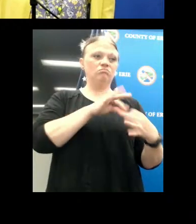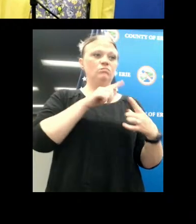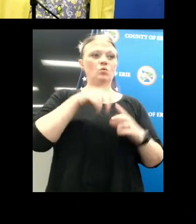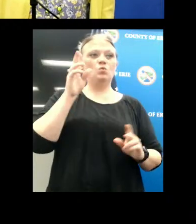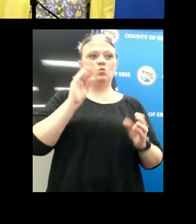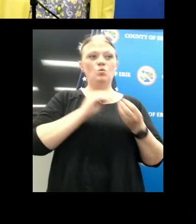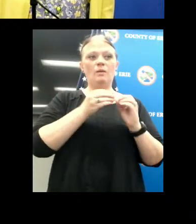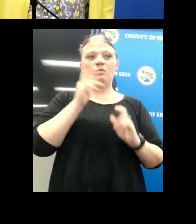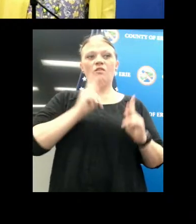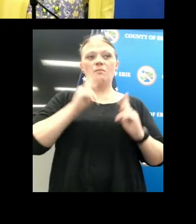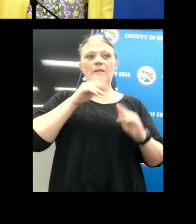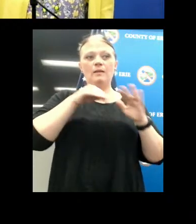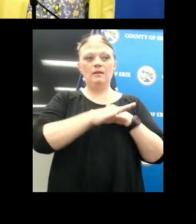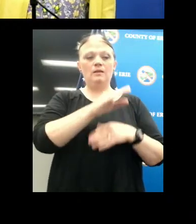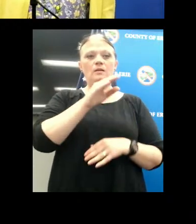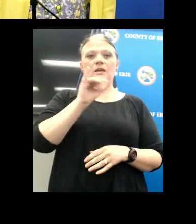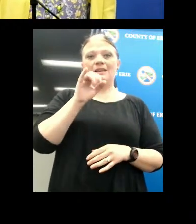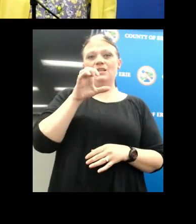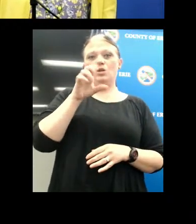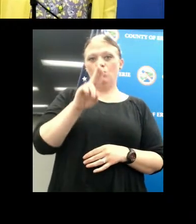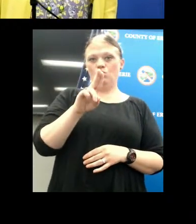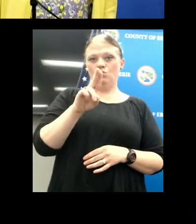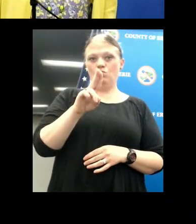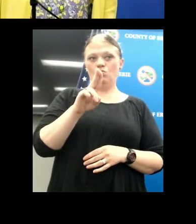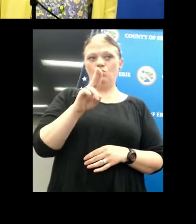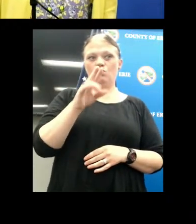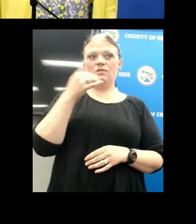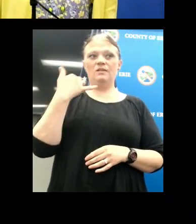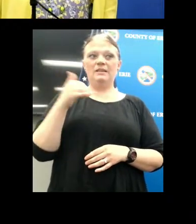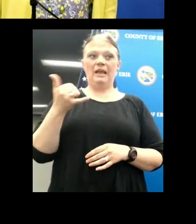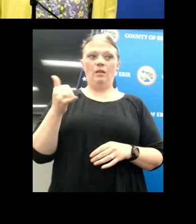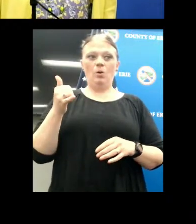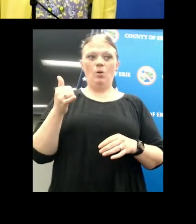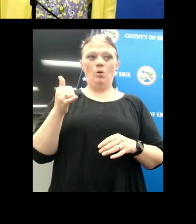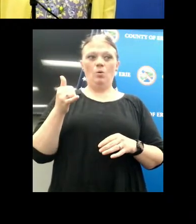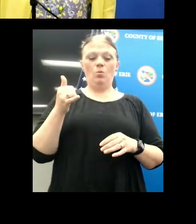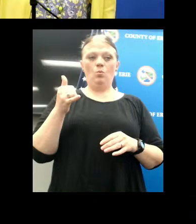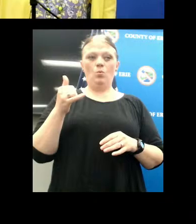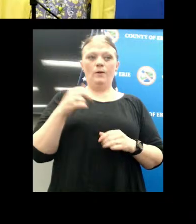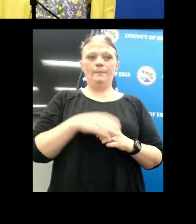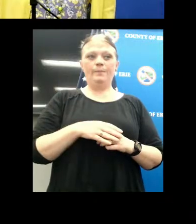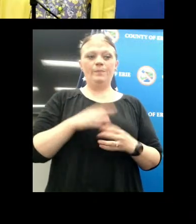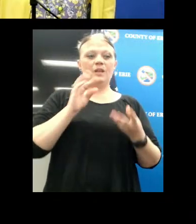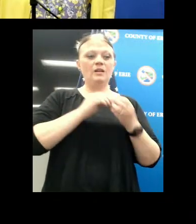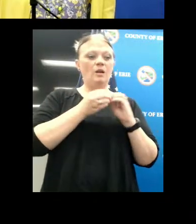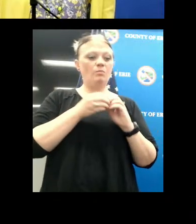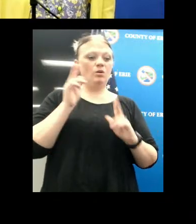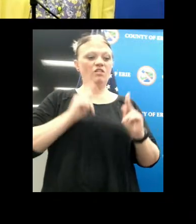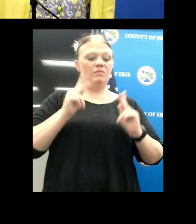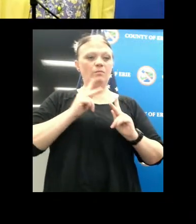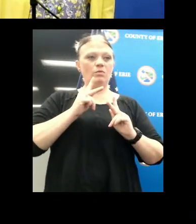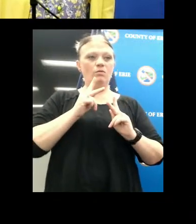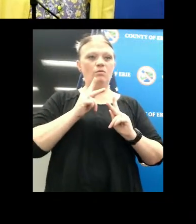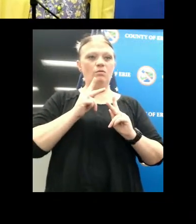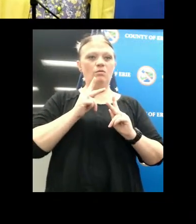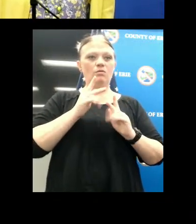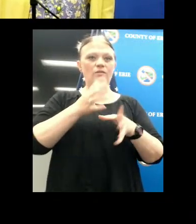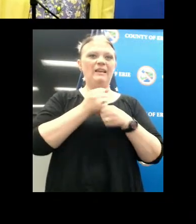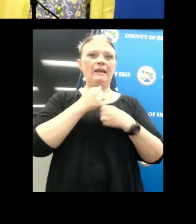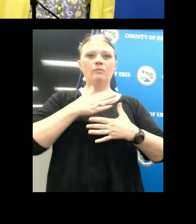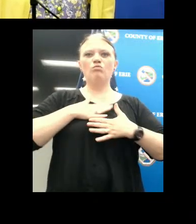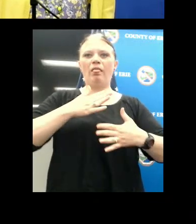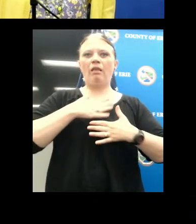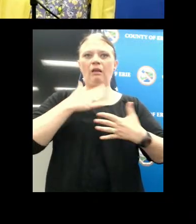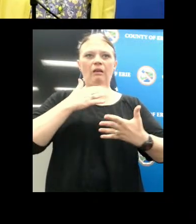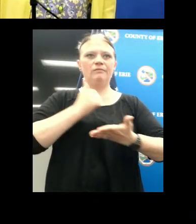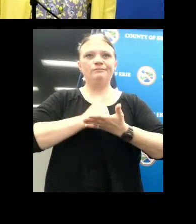of people admitted for COVID-19 in the ICU, and the yellow is looking at the number of people receiving some type of